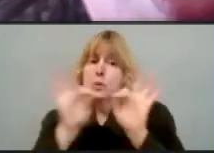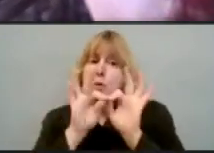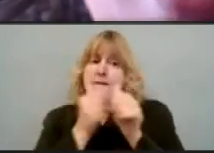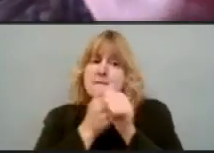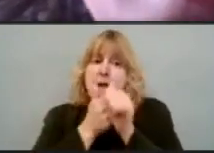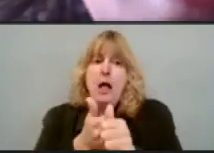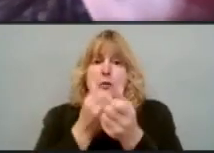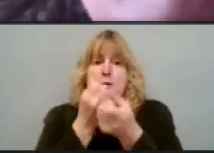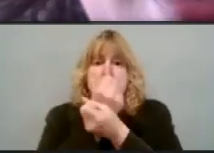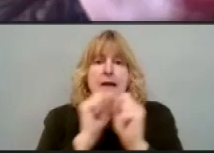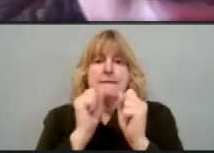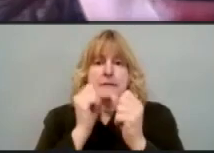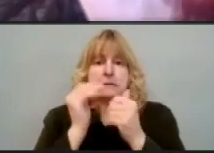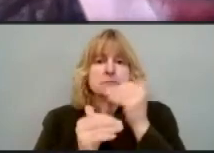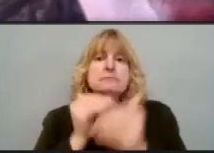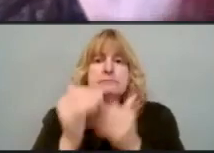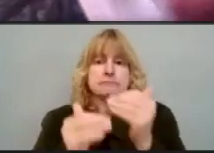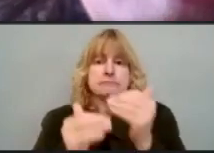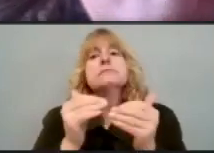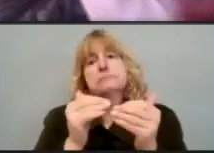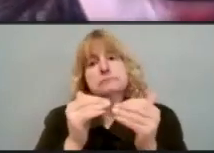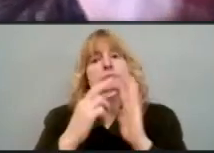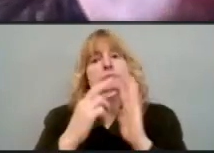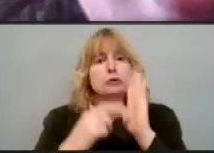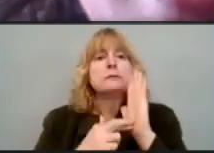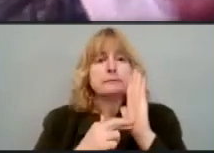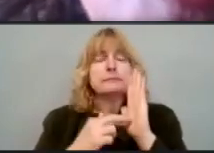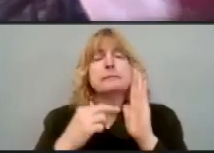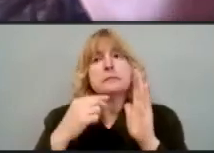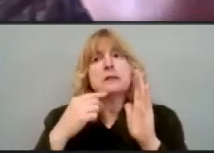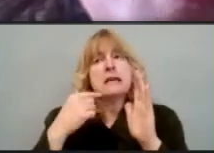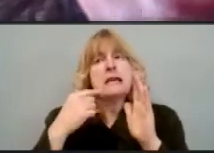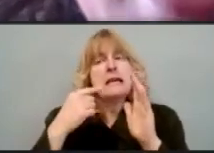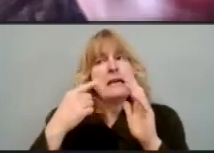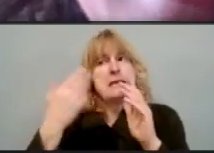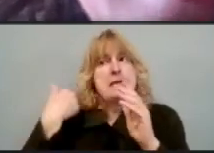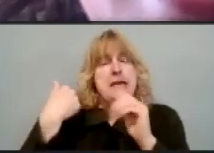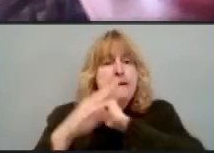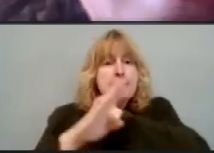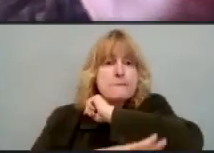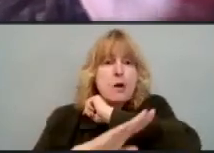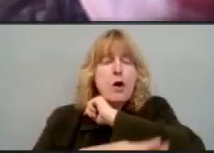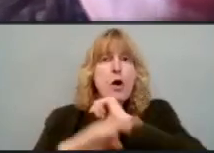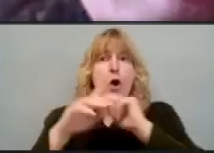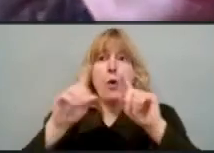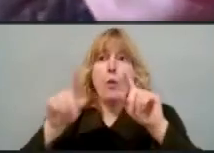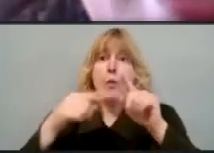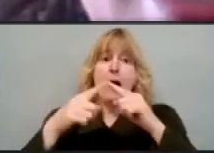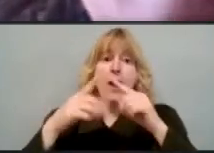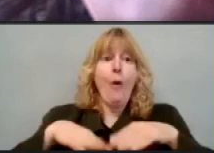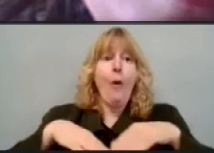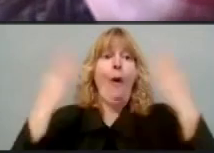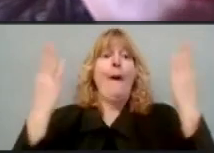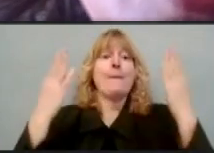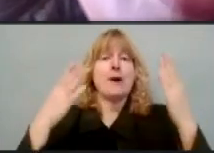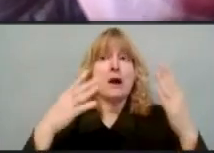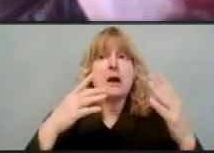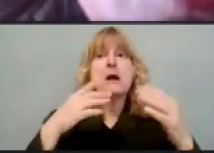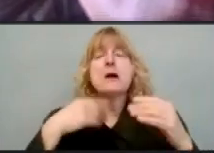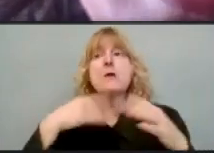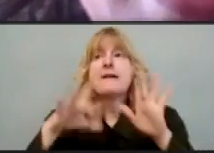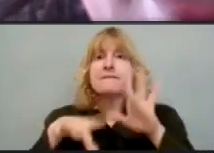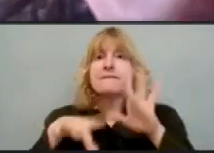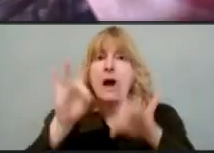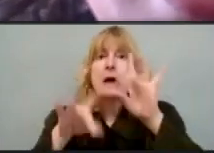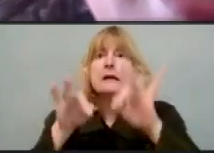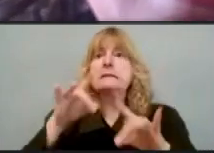measures. One thing that we found out in the fall with being open fully is that the staff or the